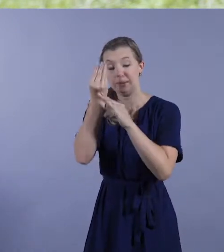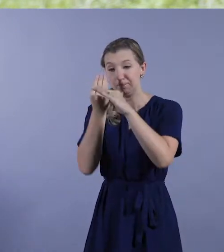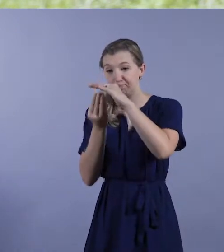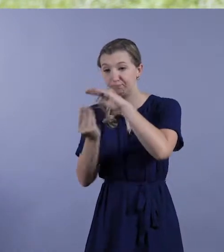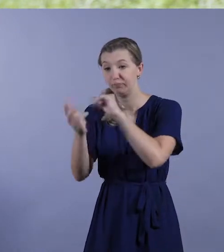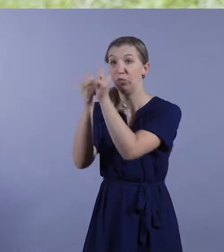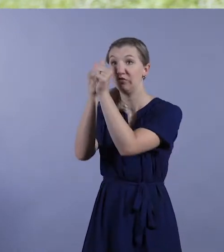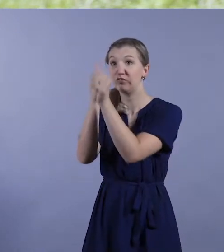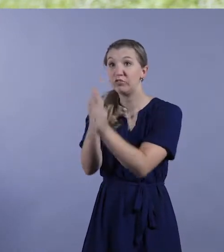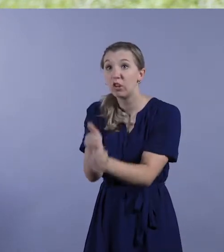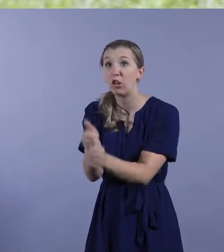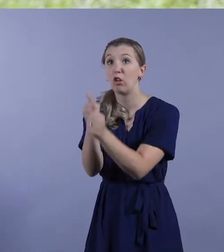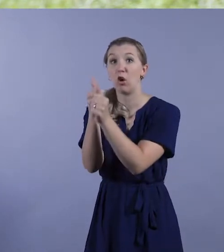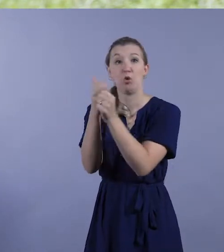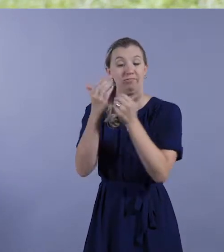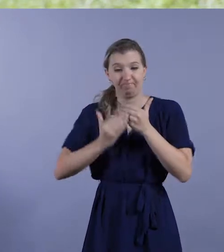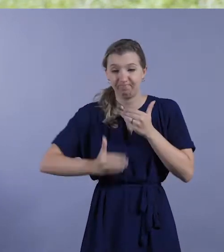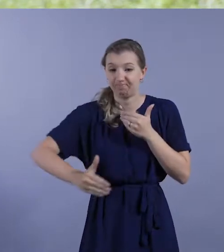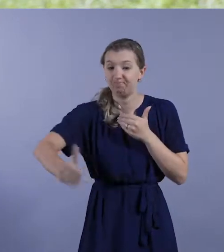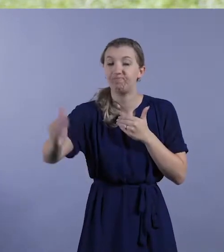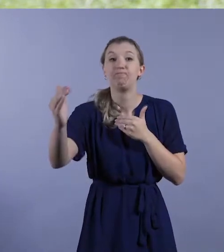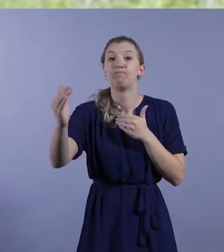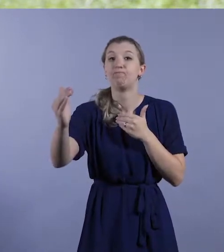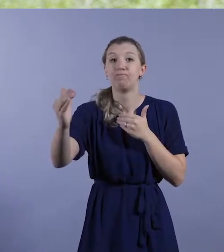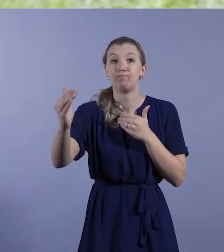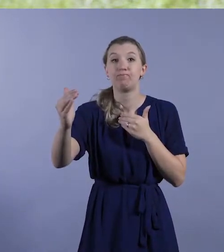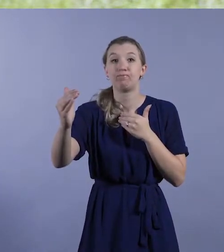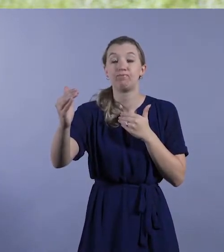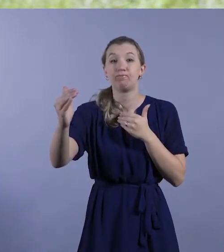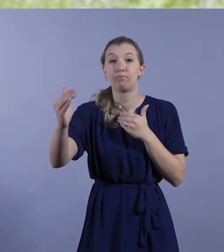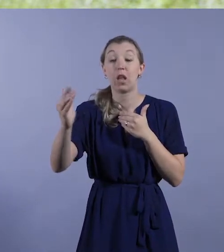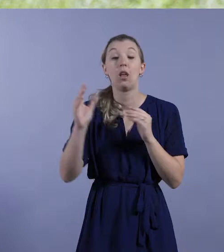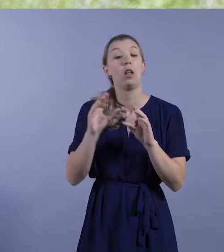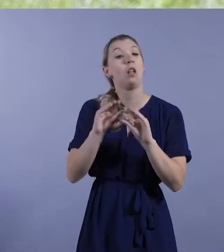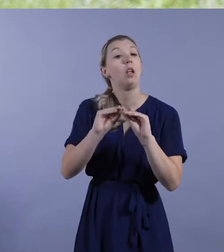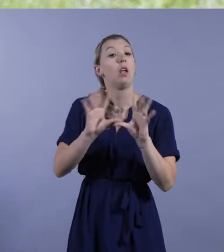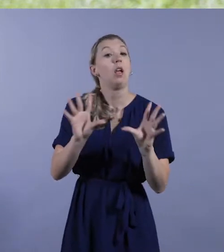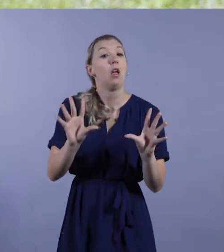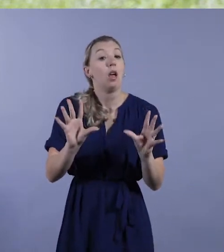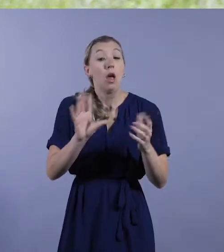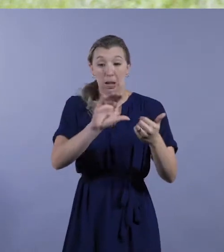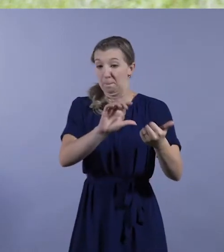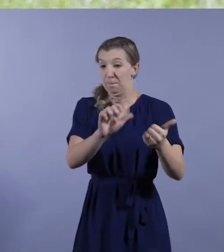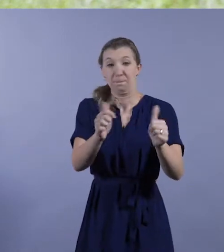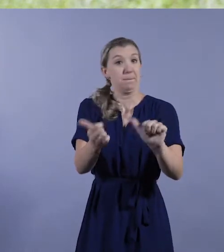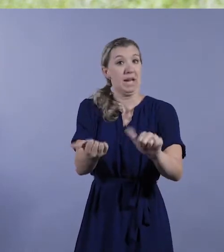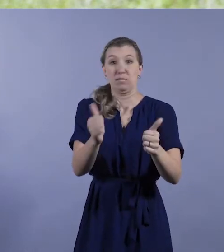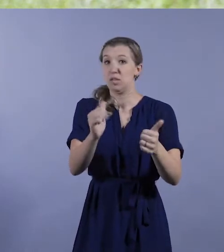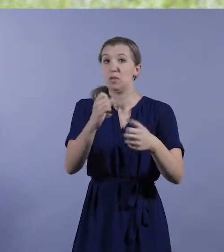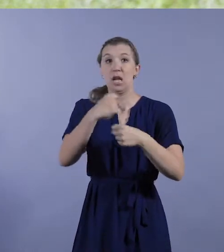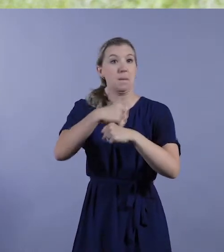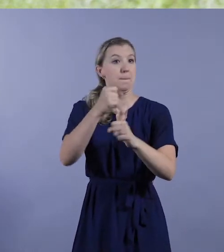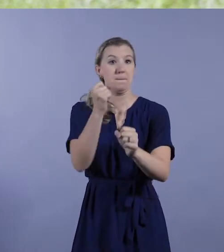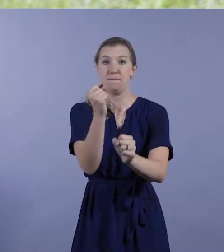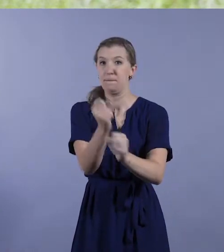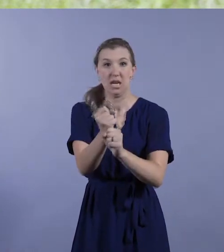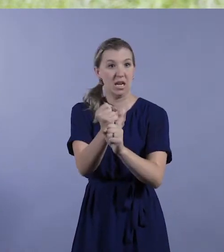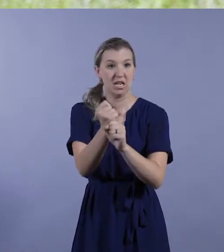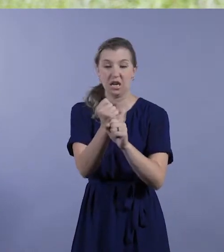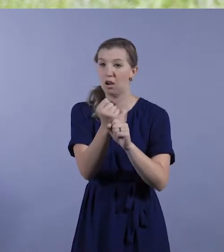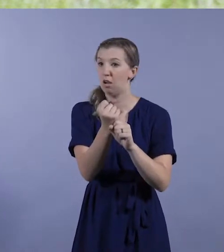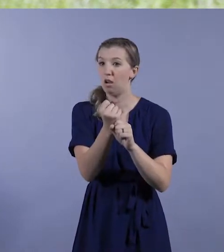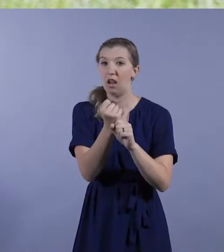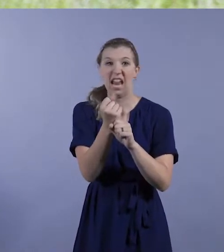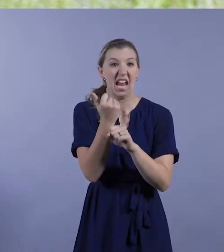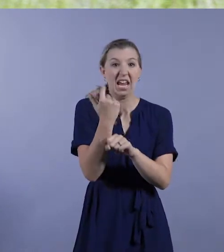obedient from here on out. To be clear, baptism does not make anyone